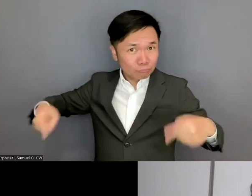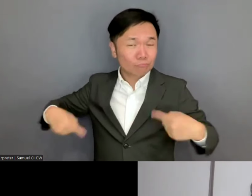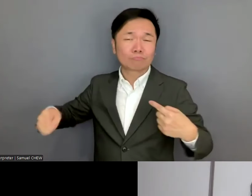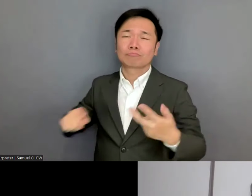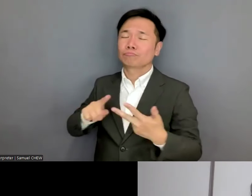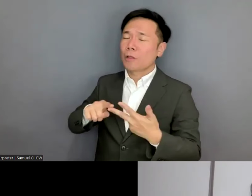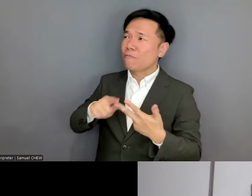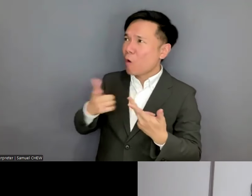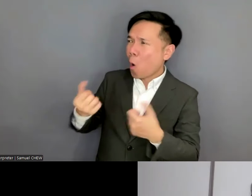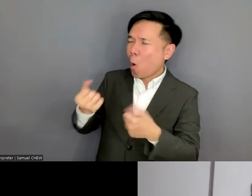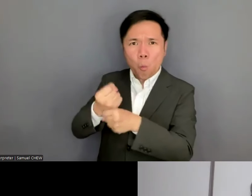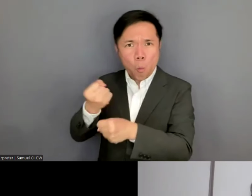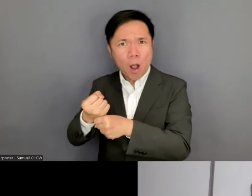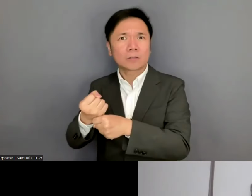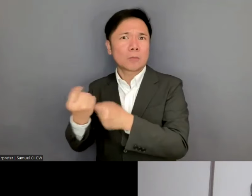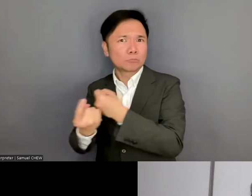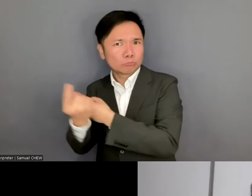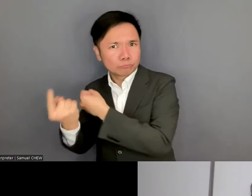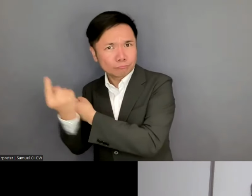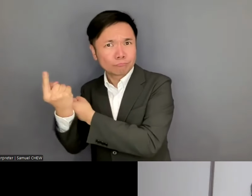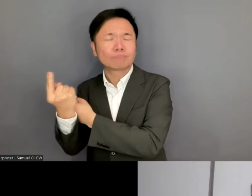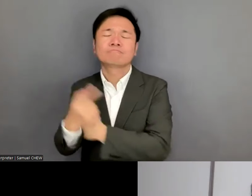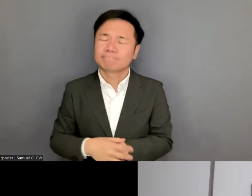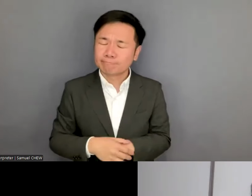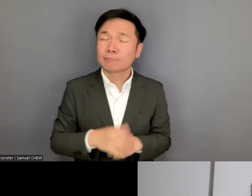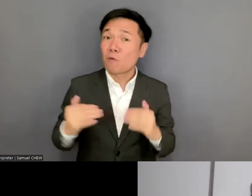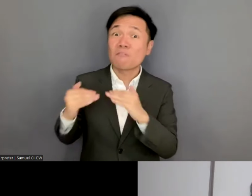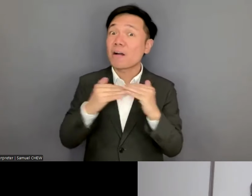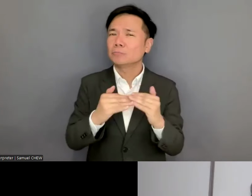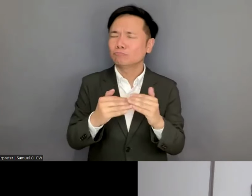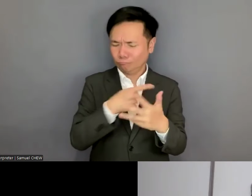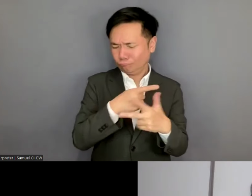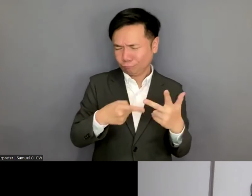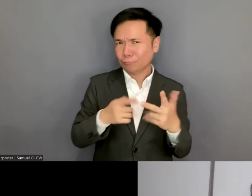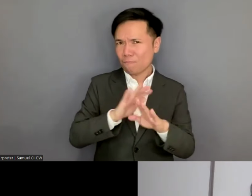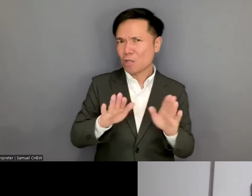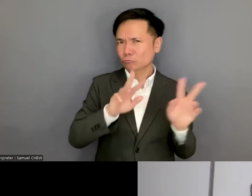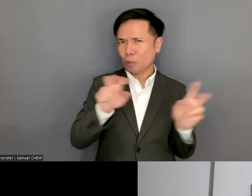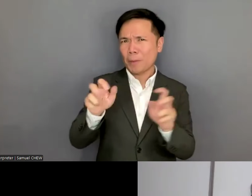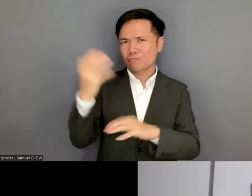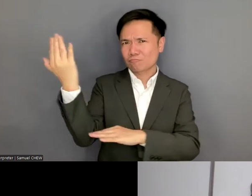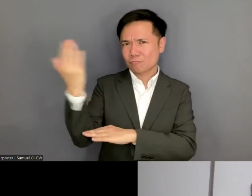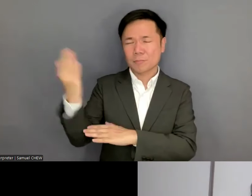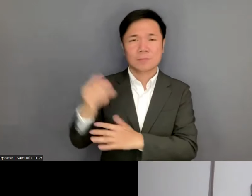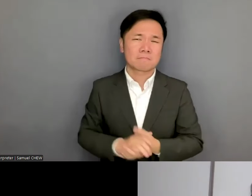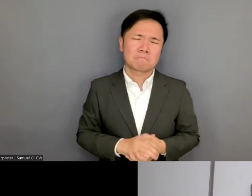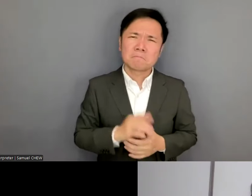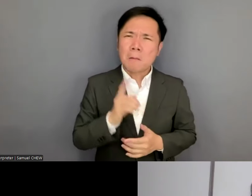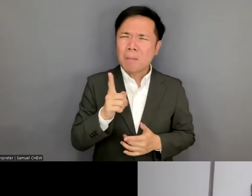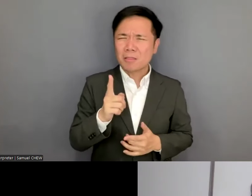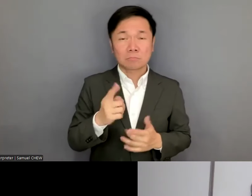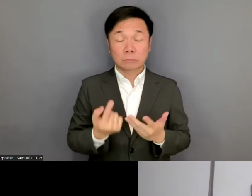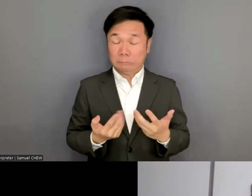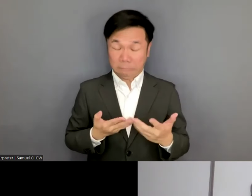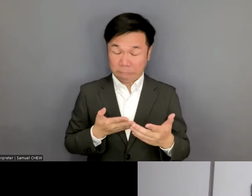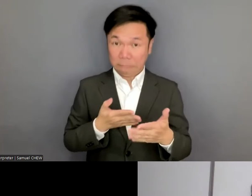tenían por employment, ahí. among other Yo topics creo that we had que there. So las I think that dificultades the difficulties que se